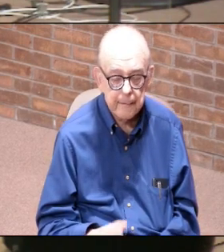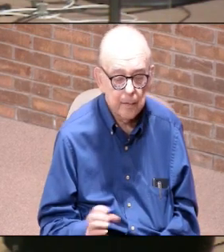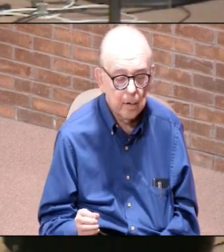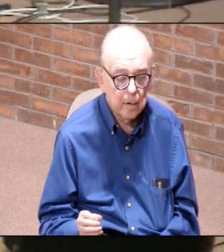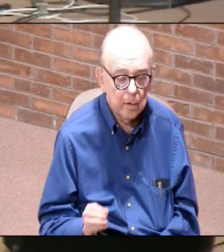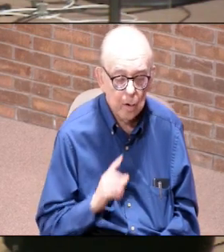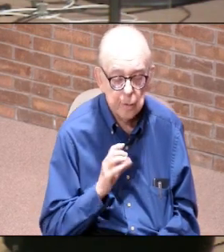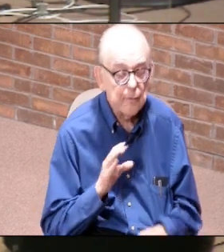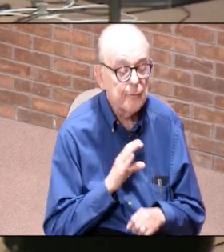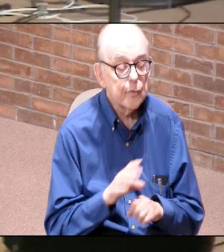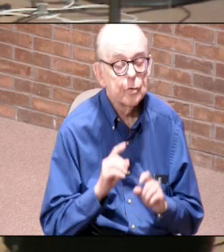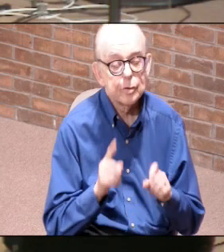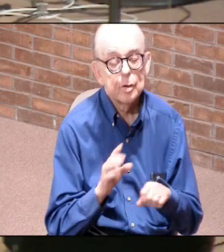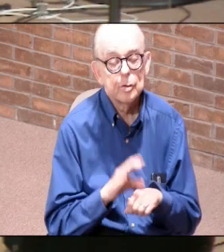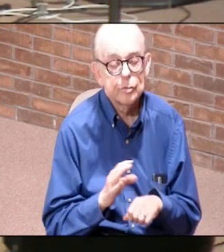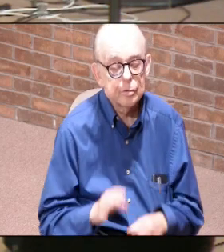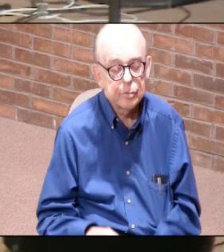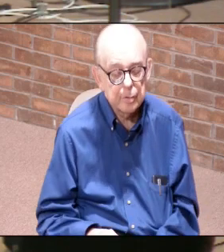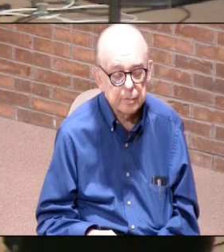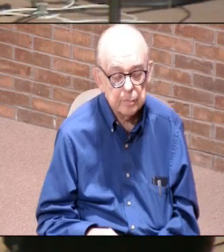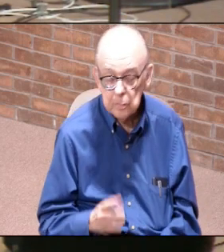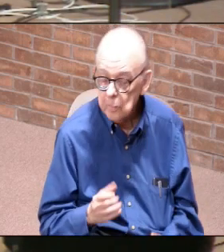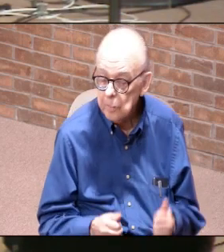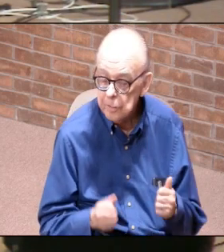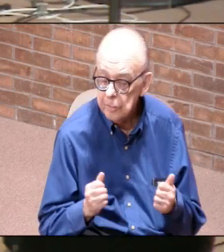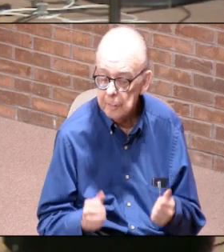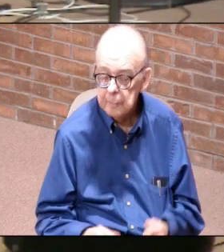Or were you forced to come?